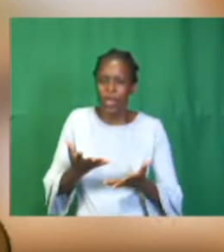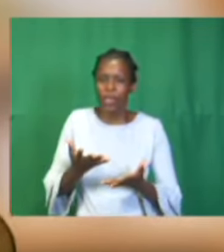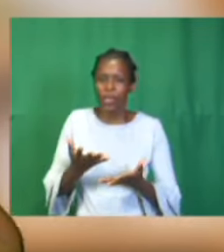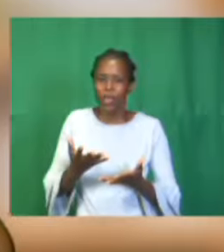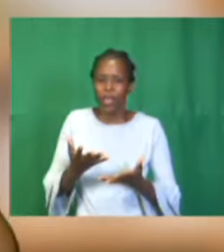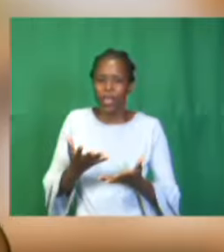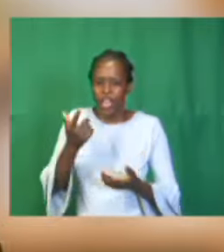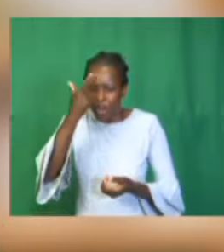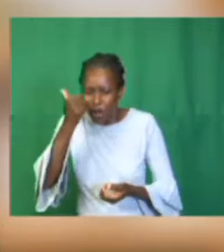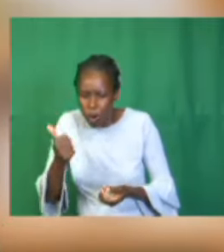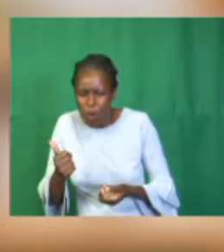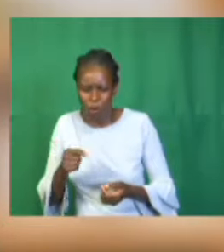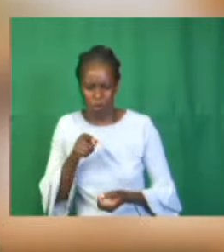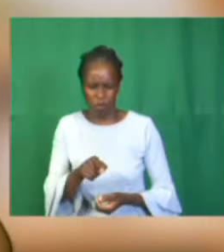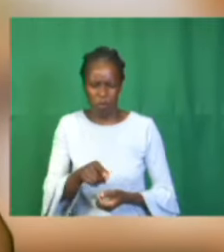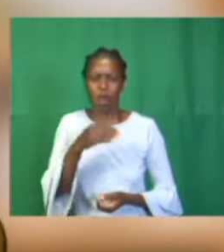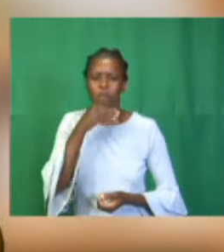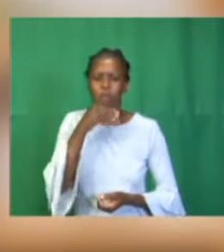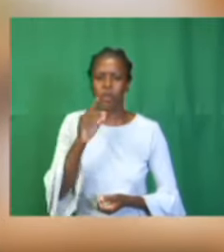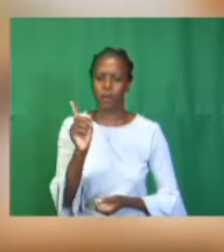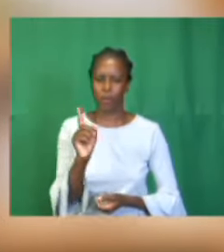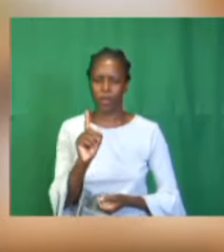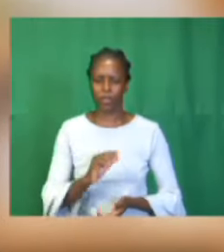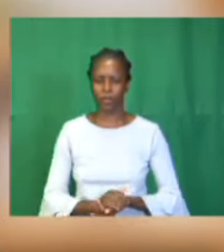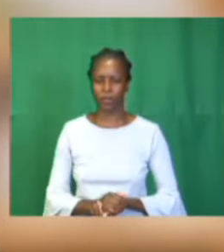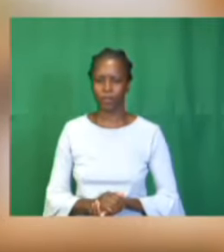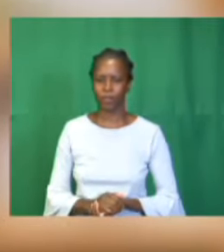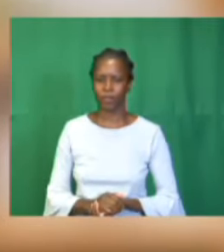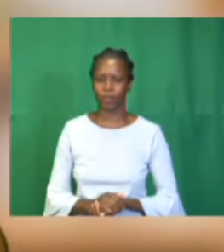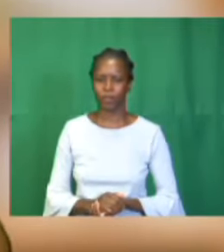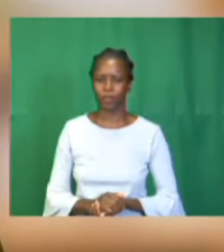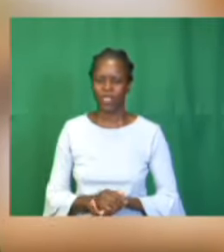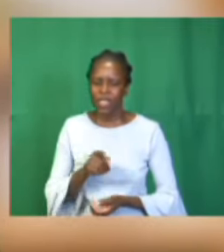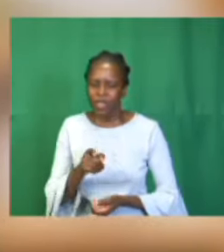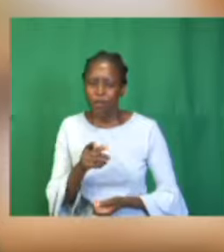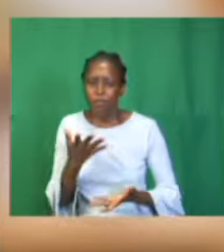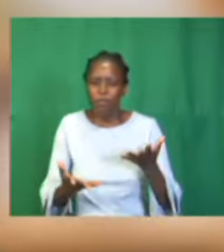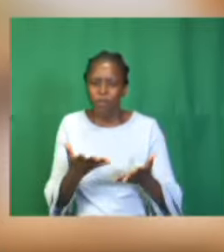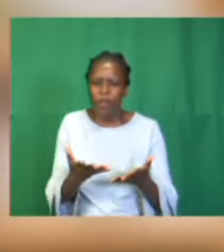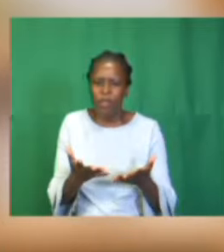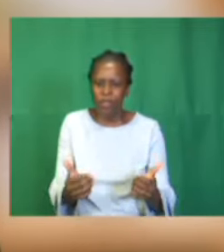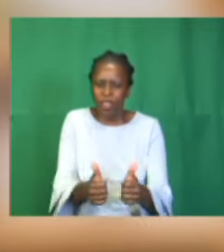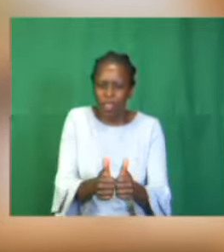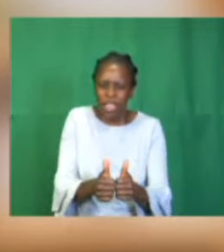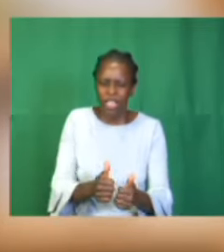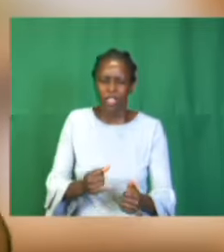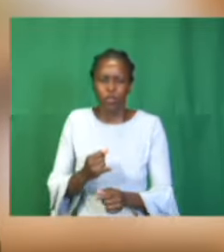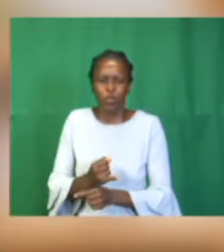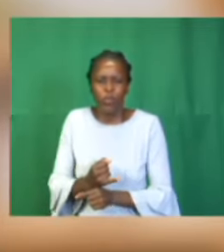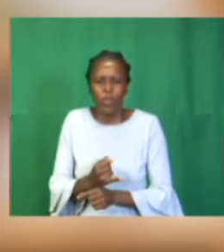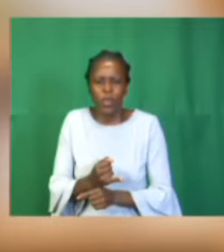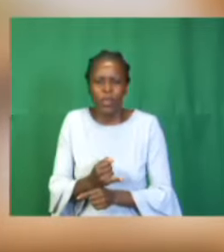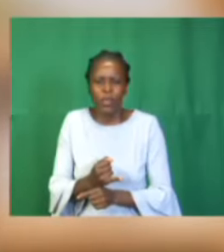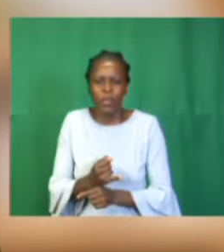expectations from the text. It is the type of reading that normally is associated with speed reading or